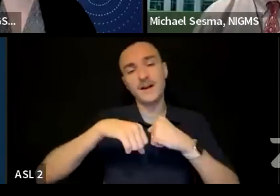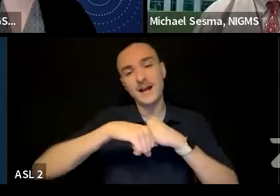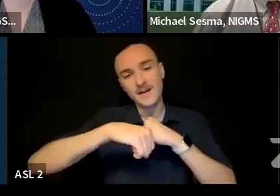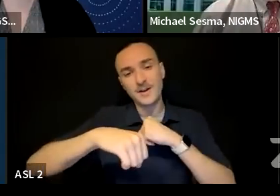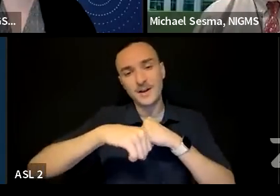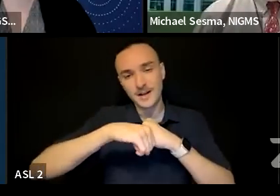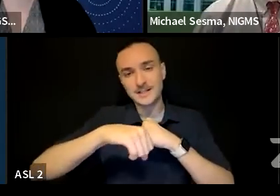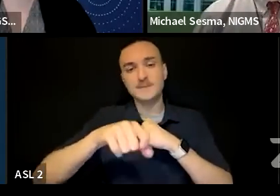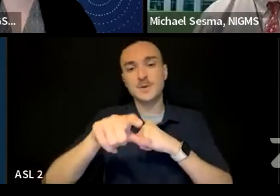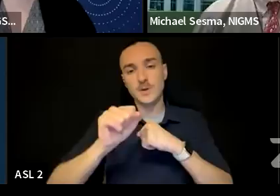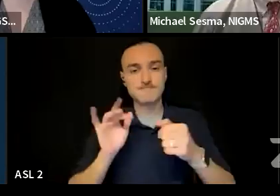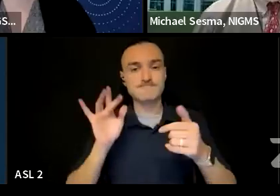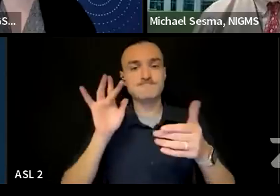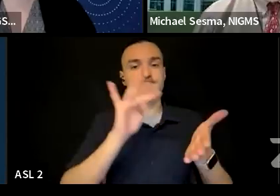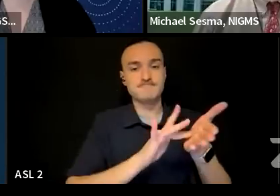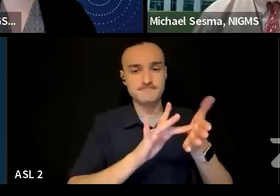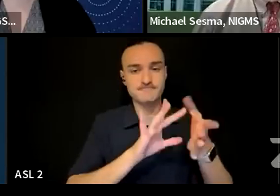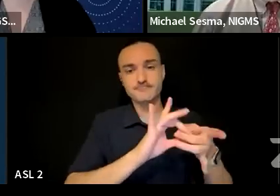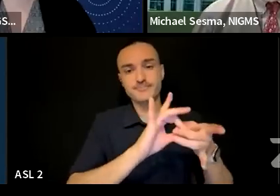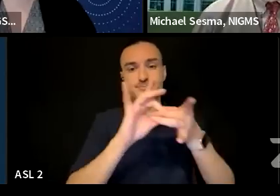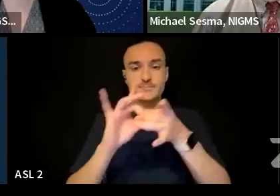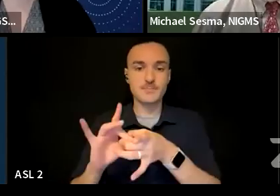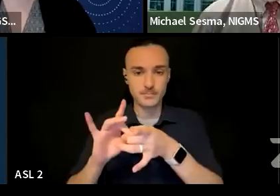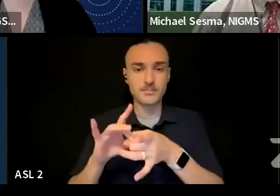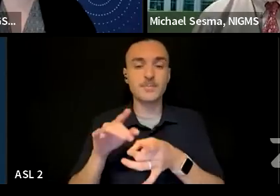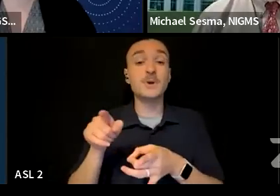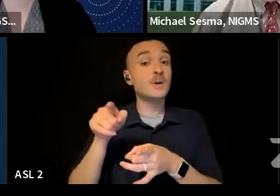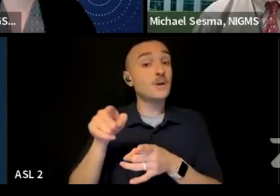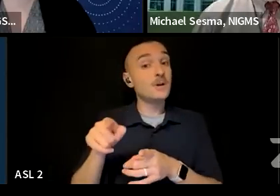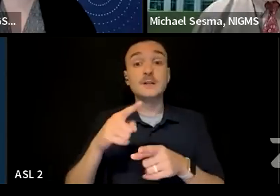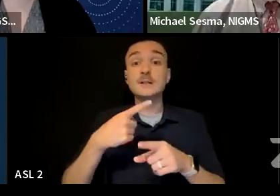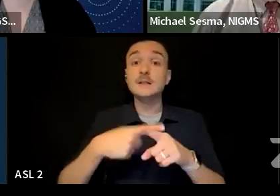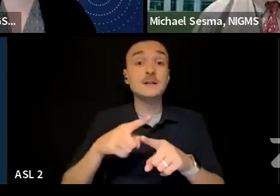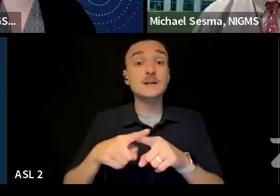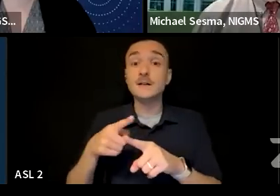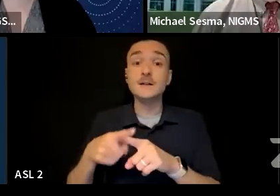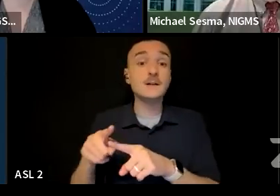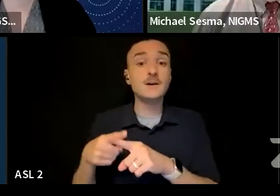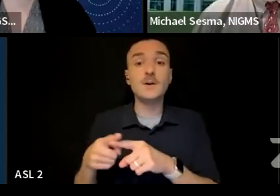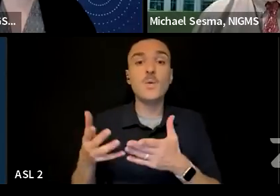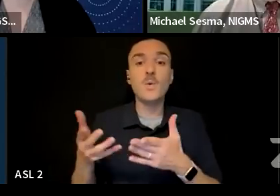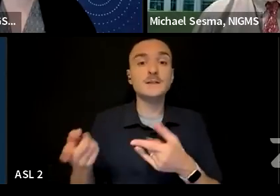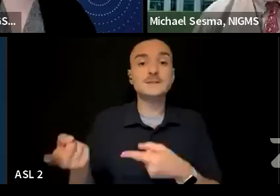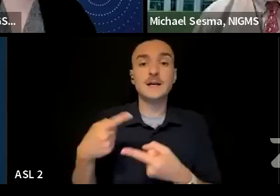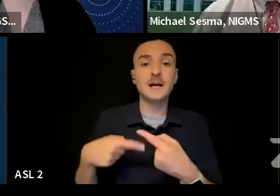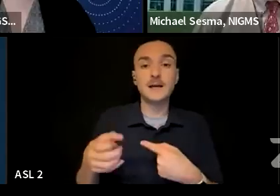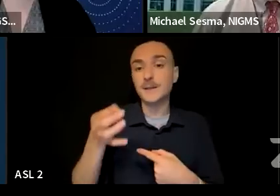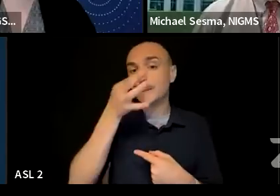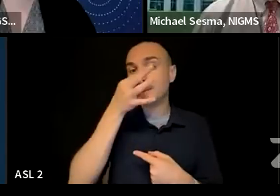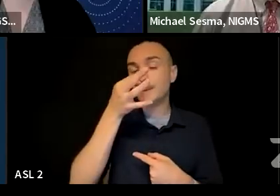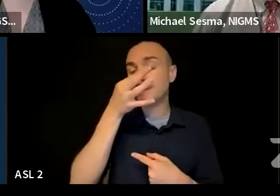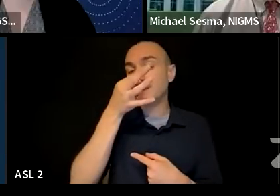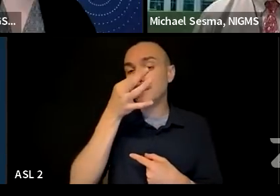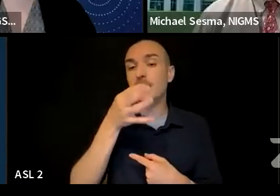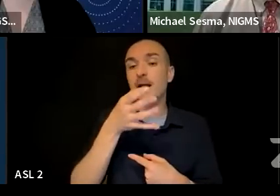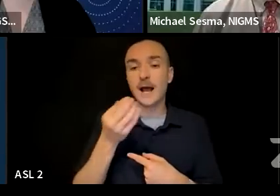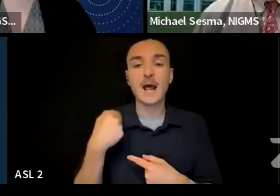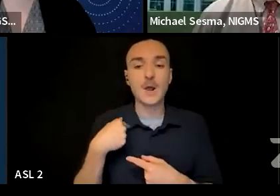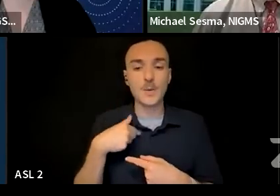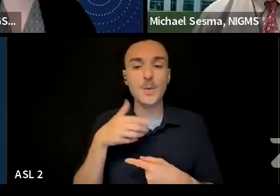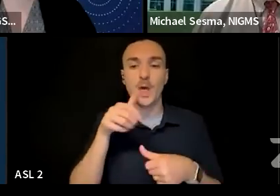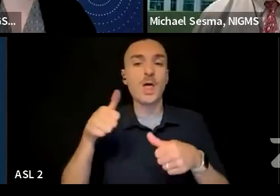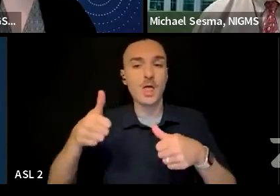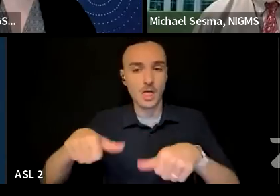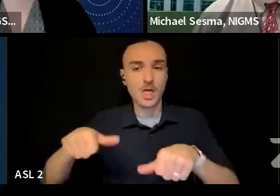page. But that talks about all of the things that are going to be coming up. And we'll be continuing to update